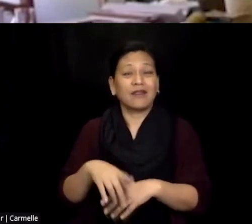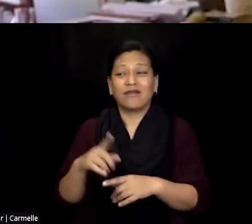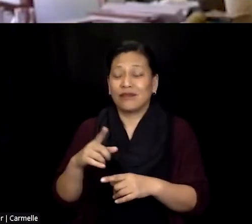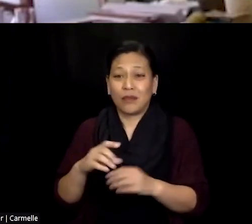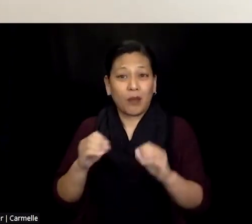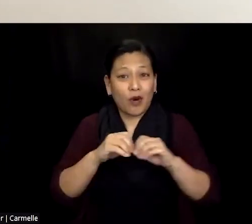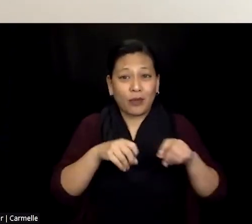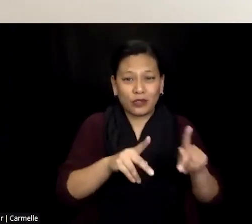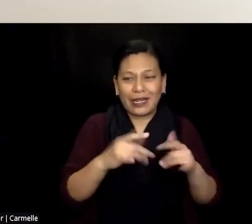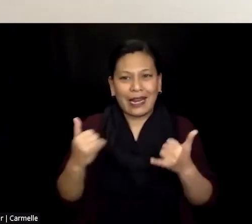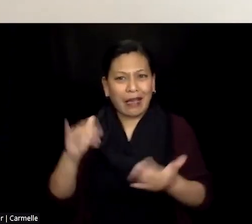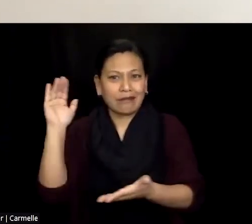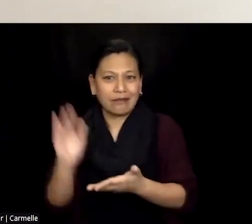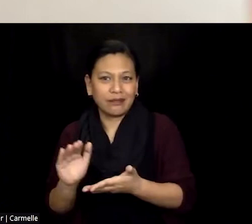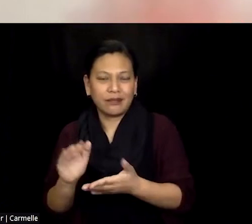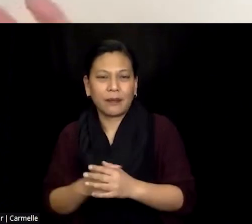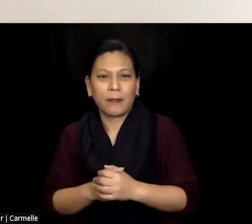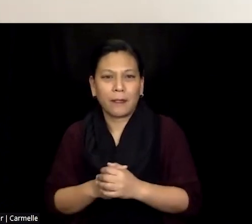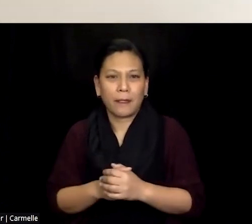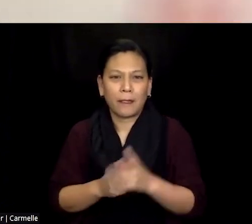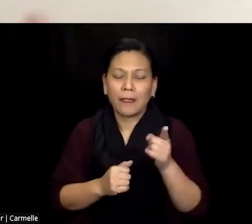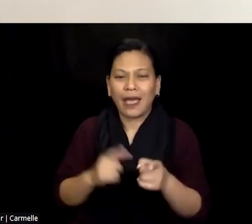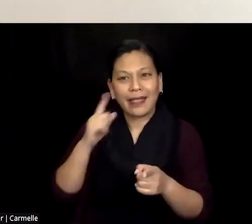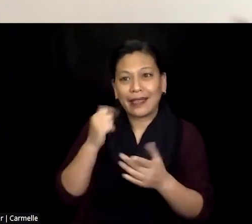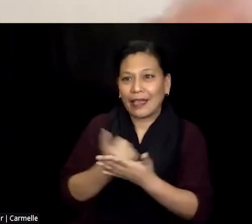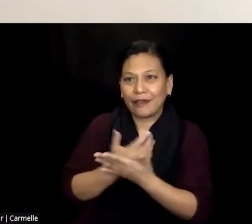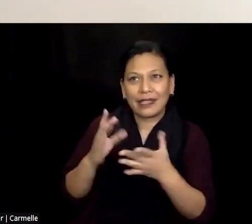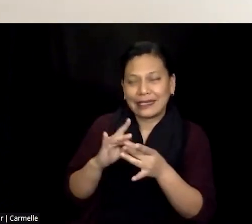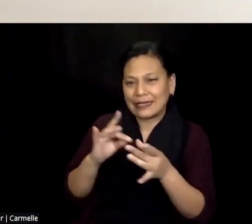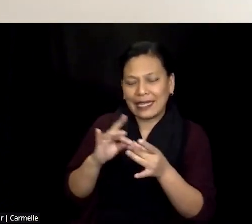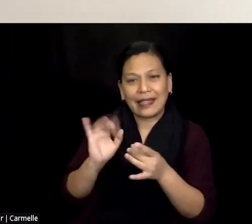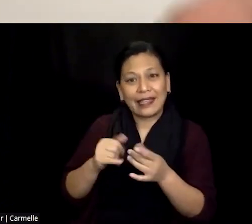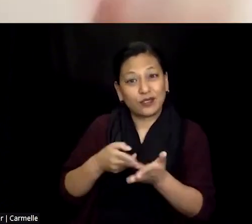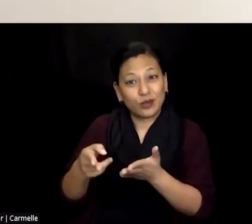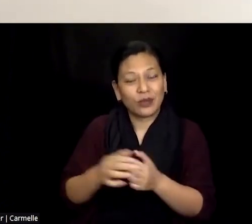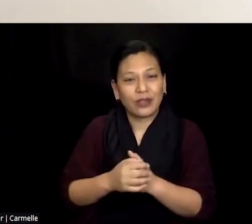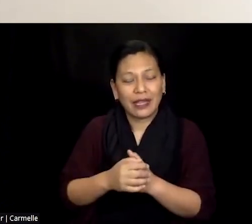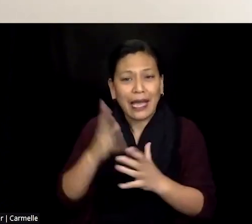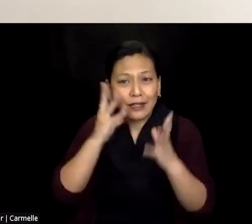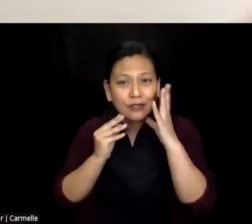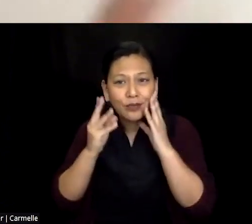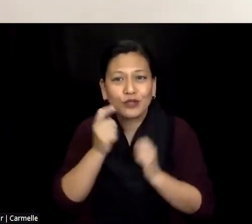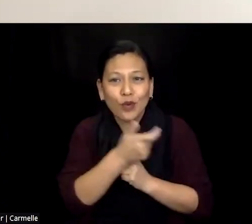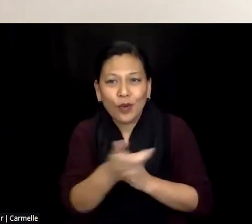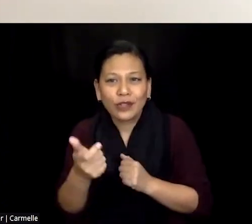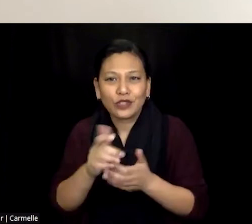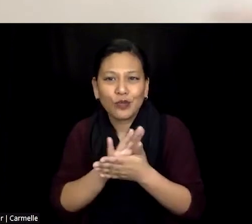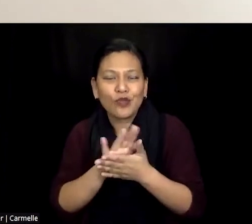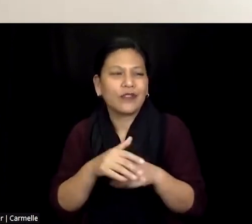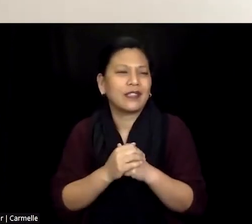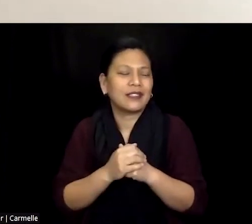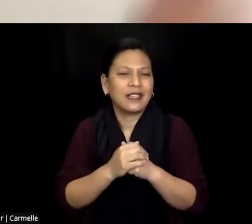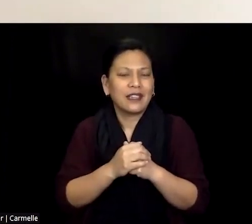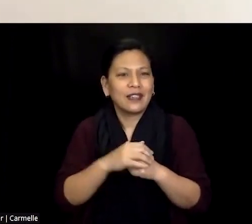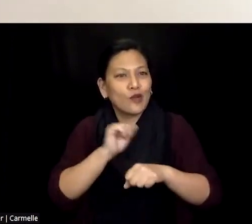always there. Mm-hmm. But I think everything you said has truth to it. It's like a lot of experience watching all these movies, setting it that way,